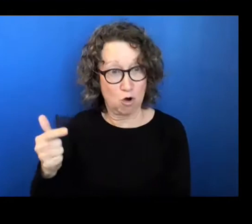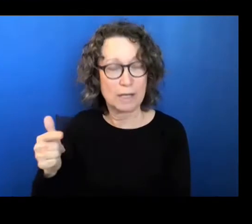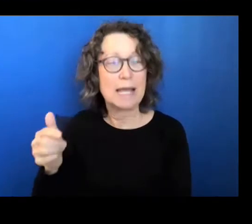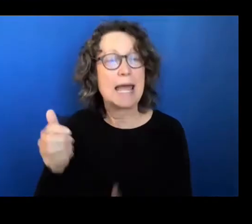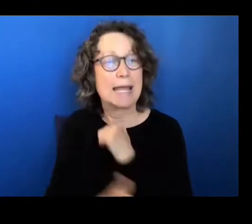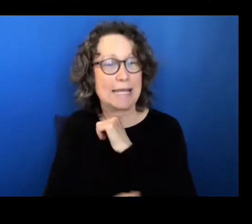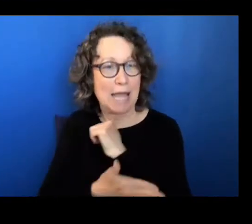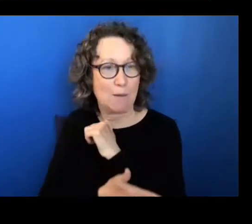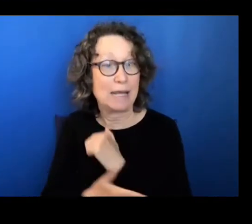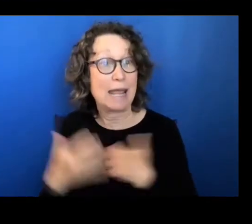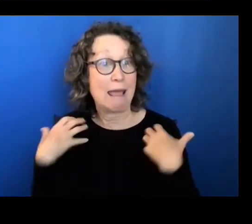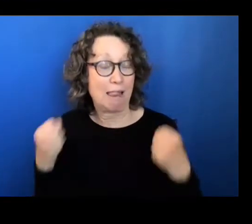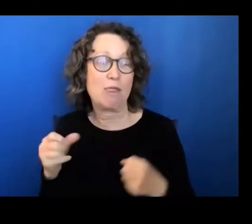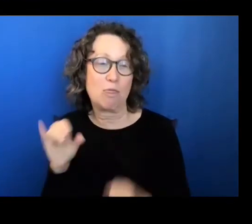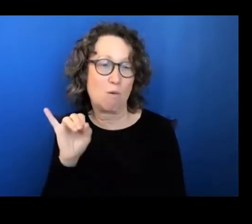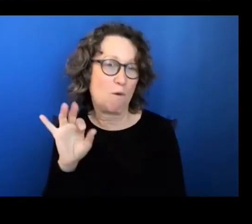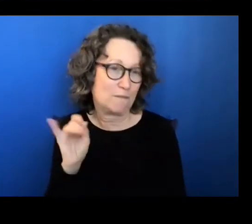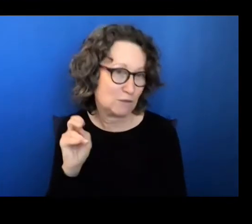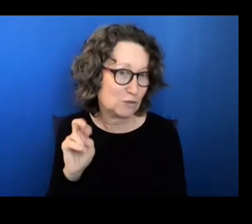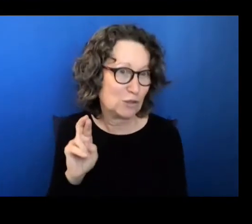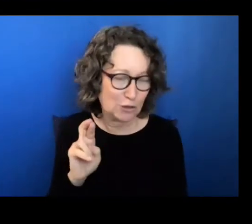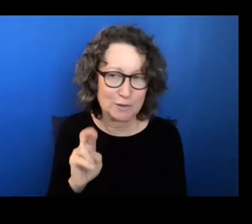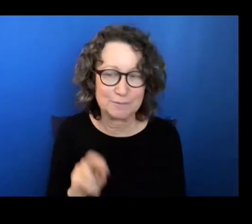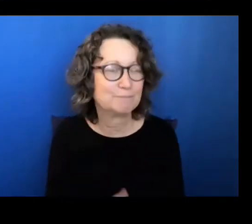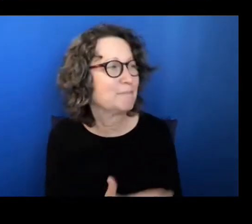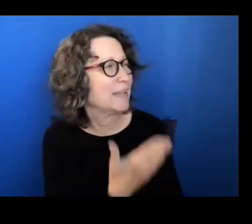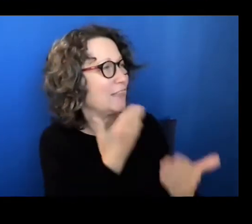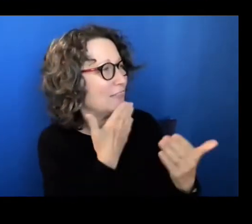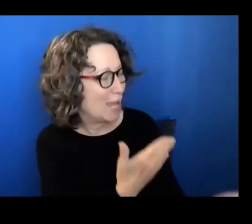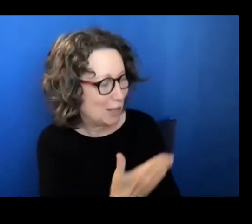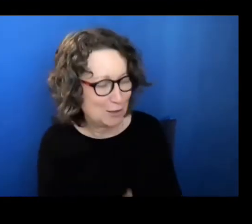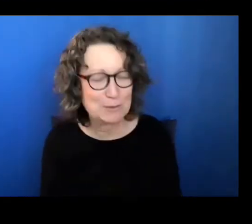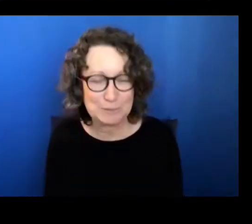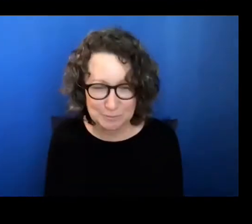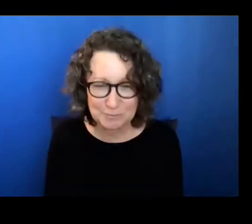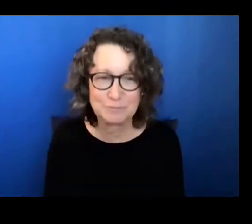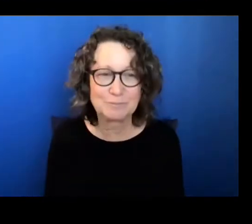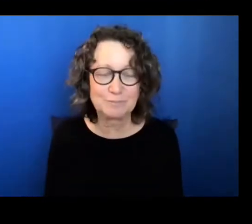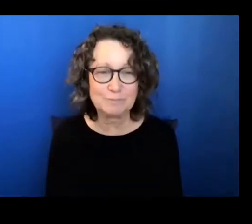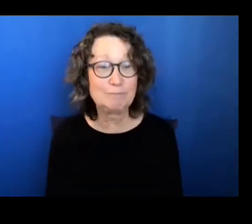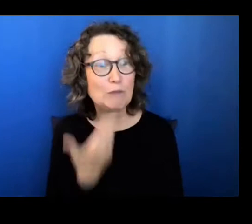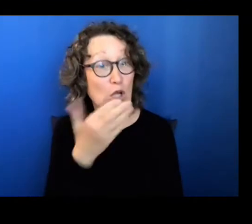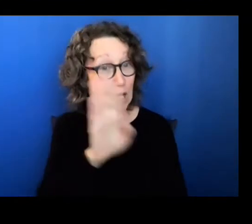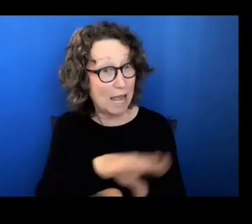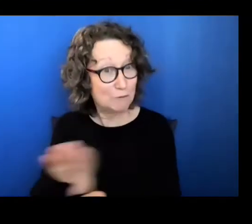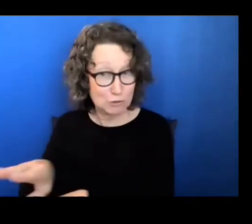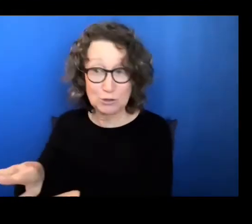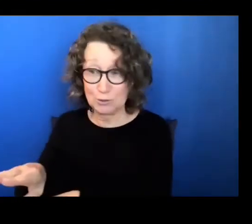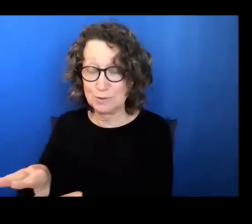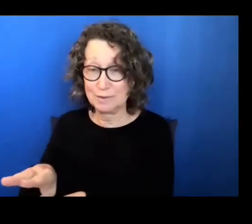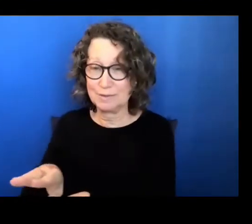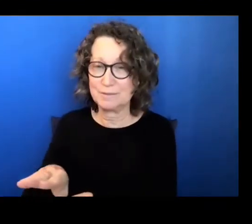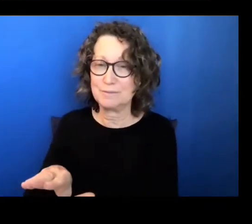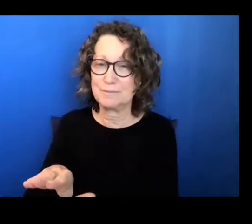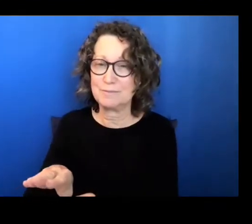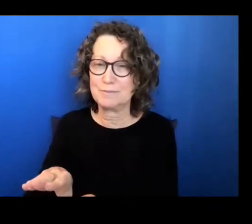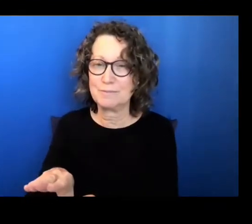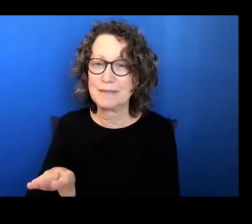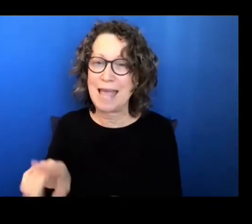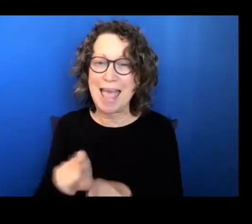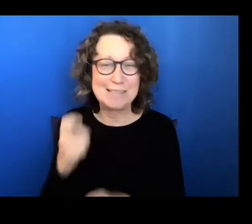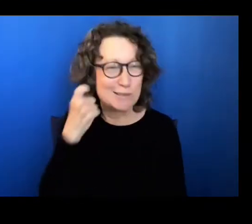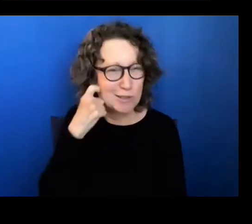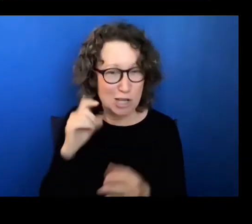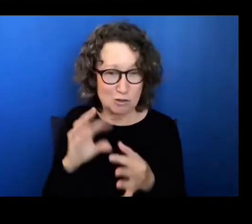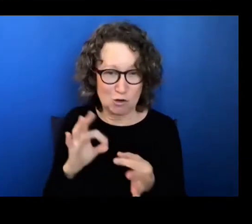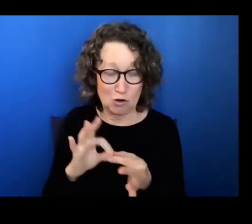county health officer. Thank you, Director Dorinoso. Good afternoon, everyone. As you just